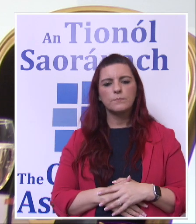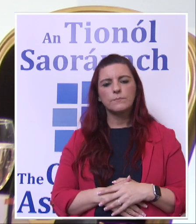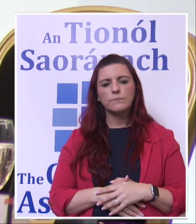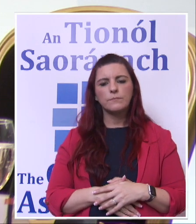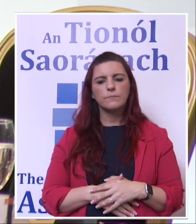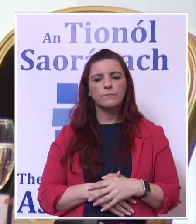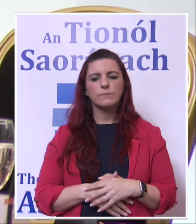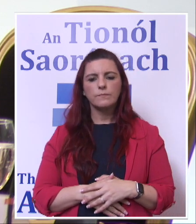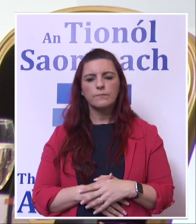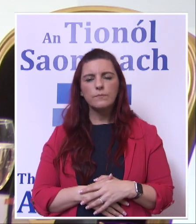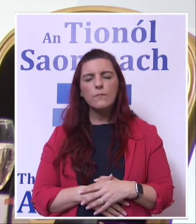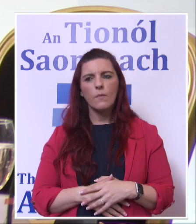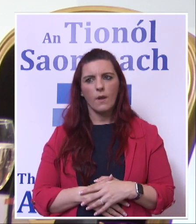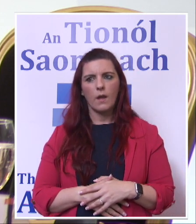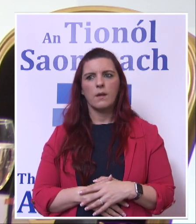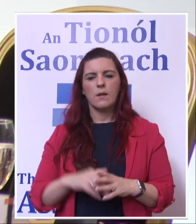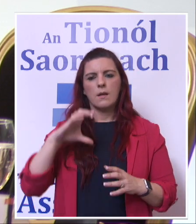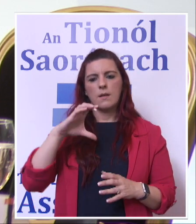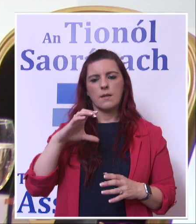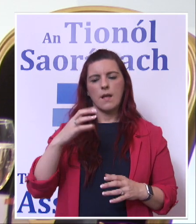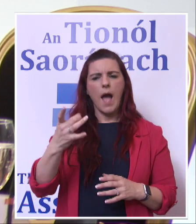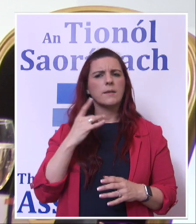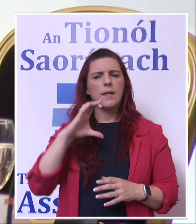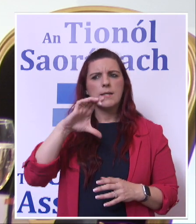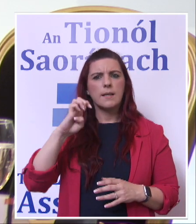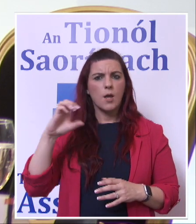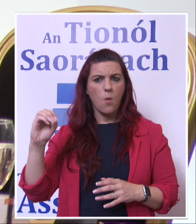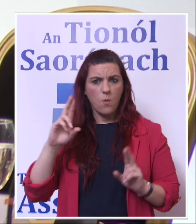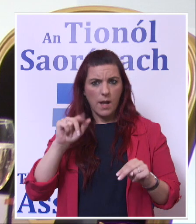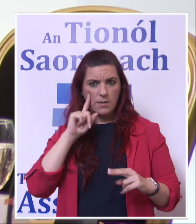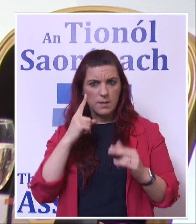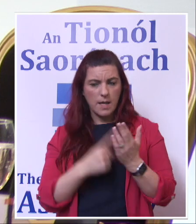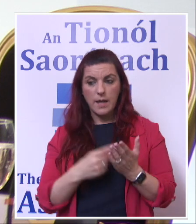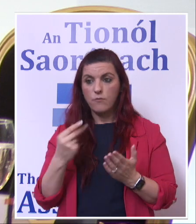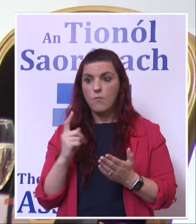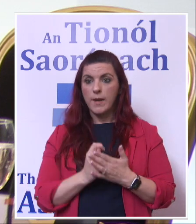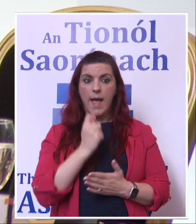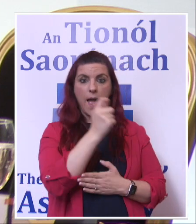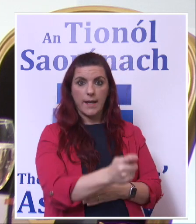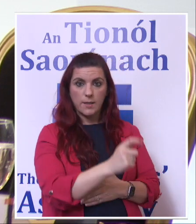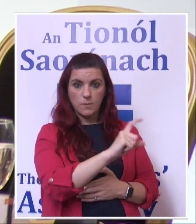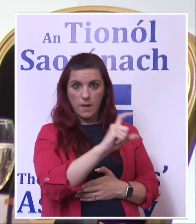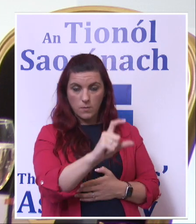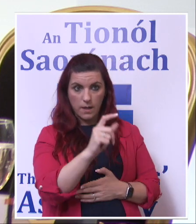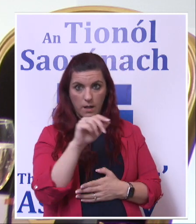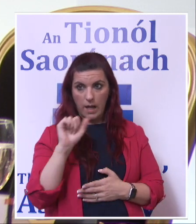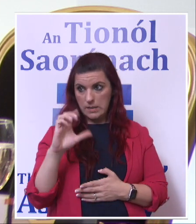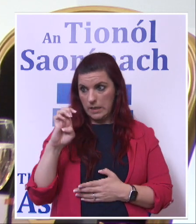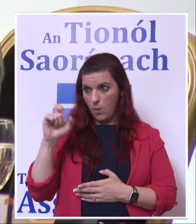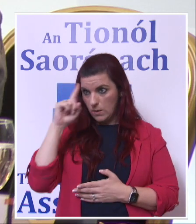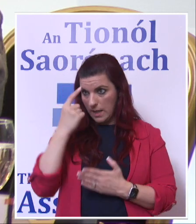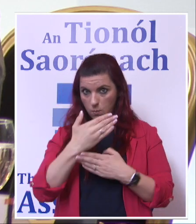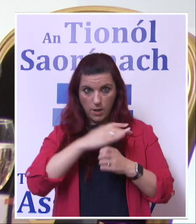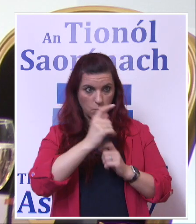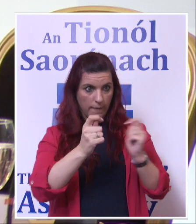There's a question here, can the CEO decide where money that is allocated to the council goes geographically? So